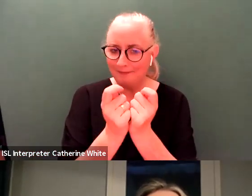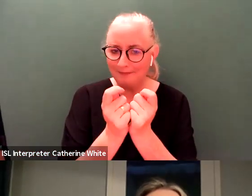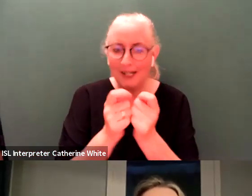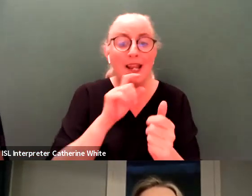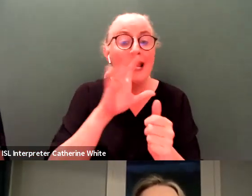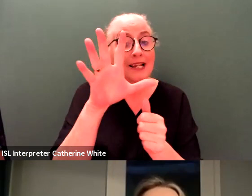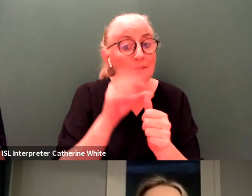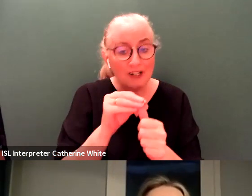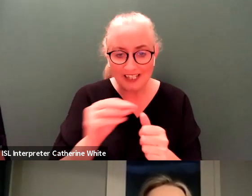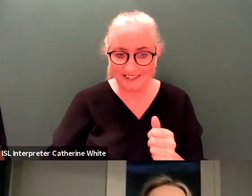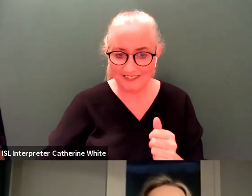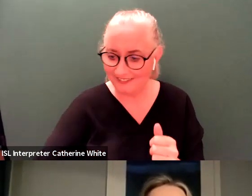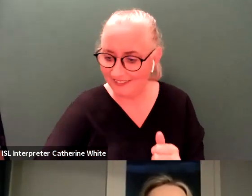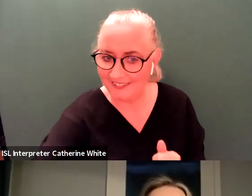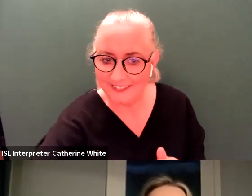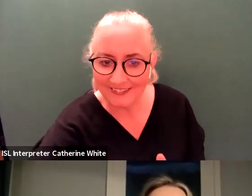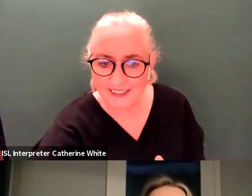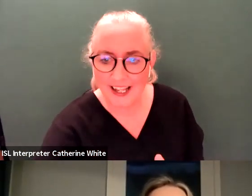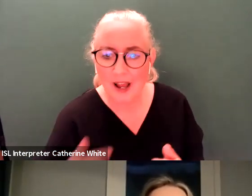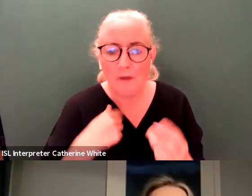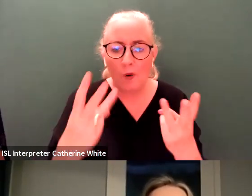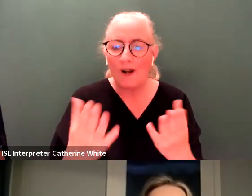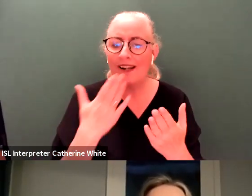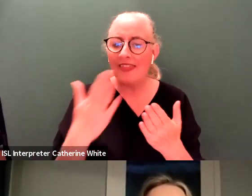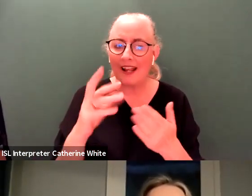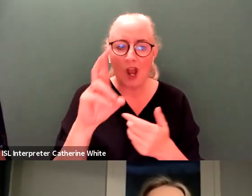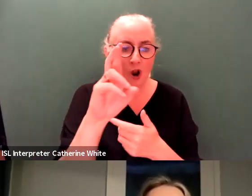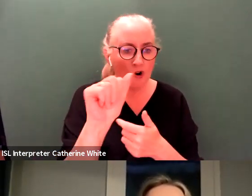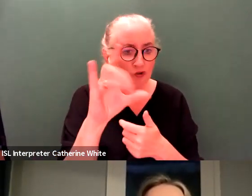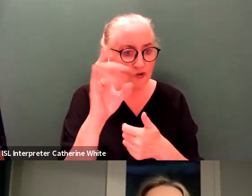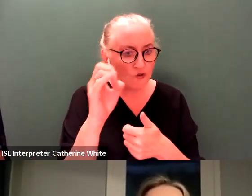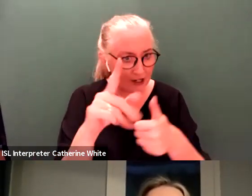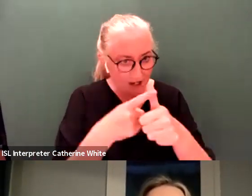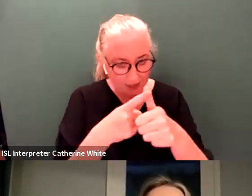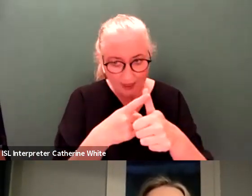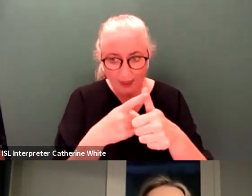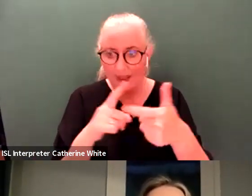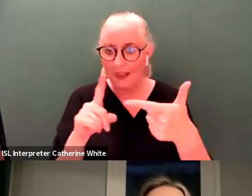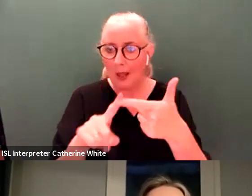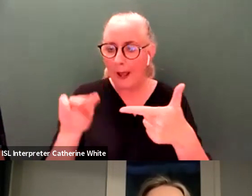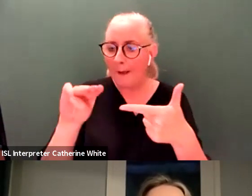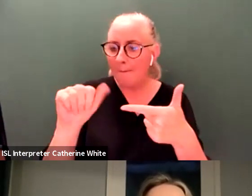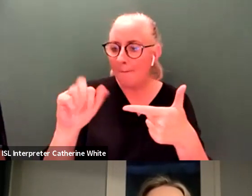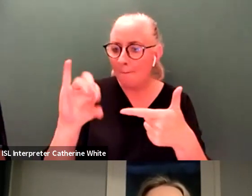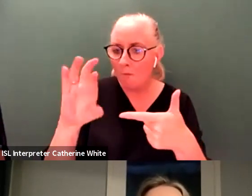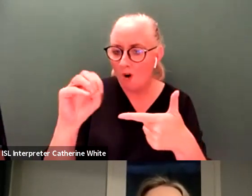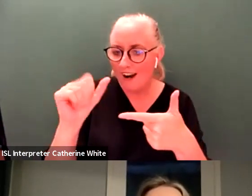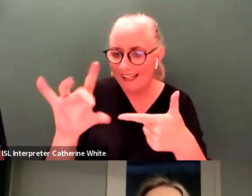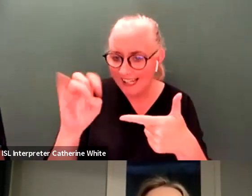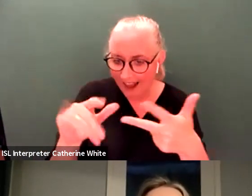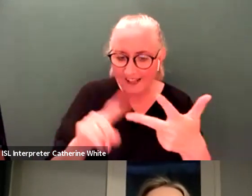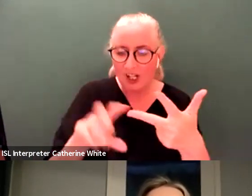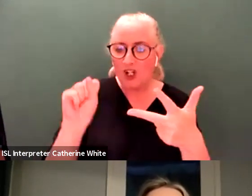particular, I want to thank Rachel Meskell, and Mairead Kelly, Sinead